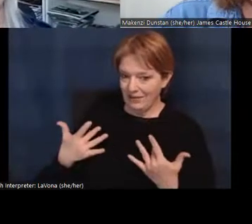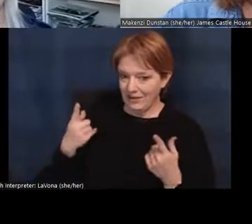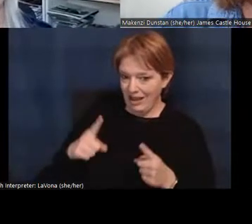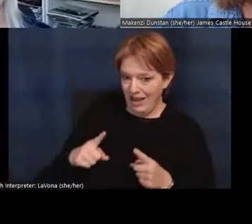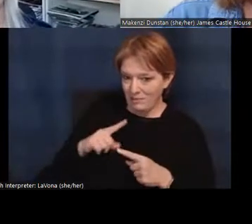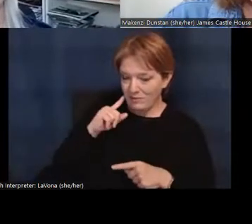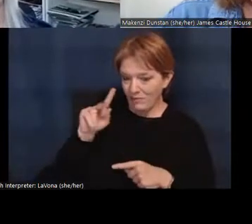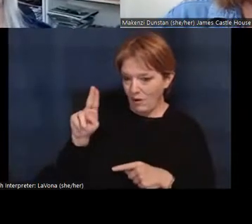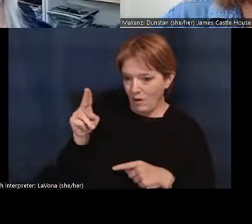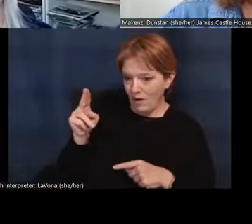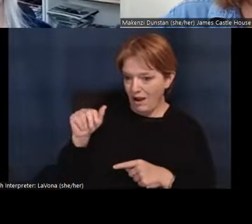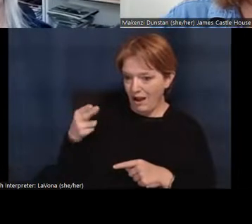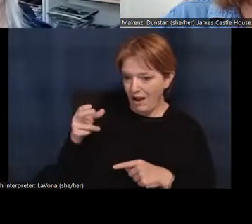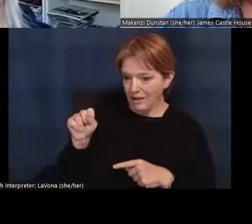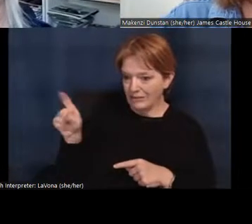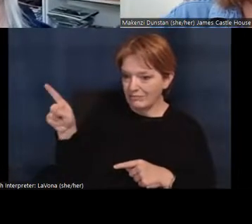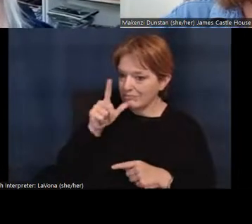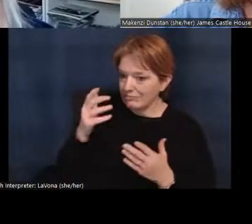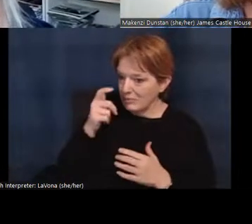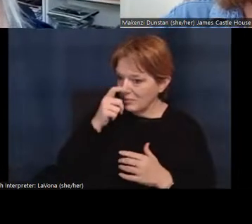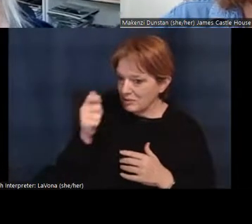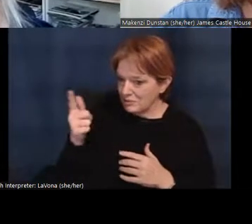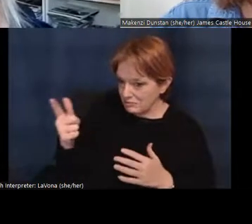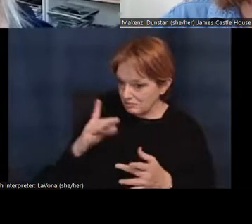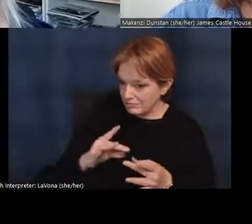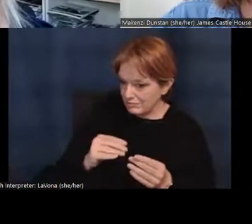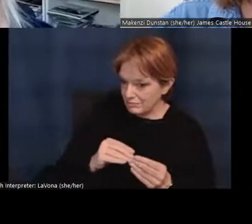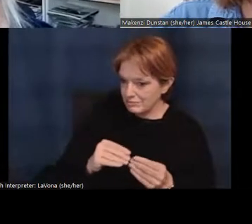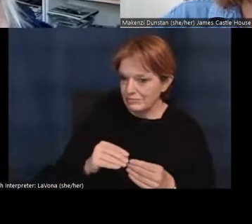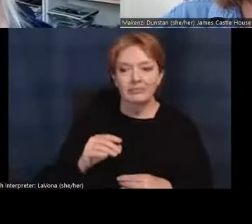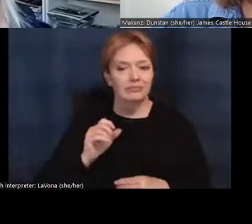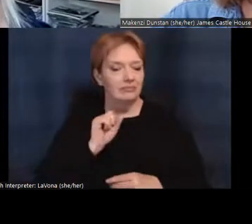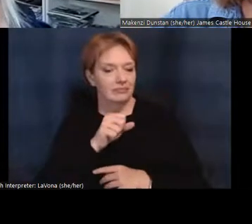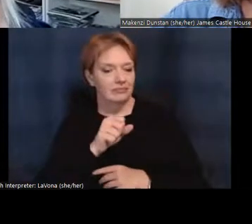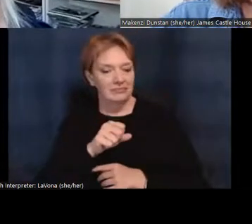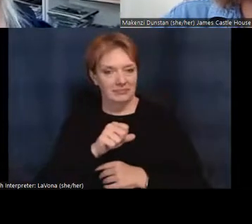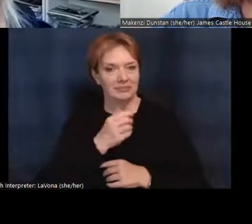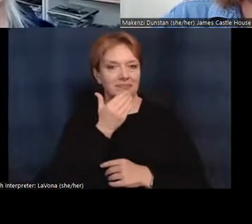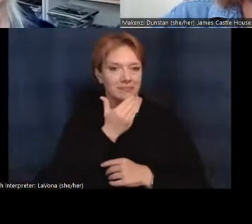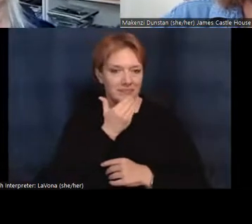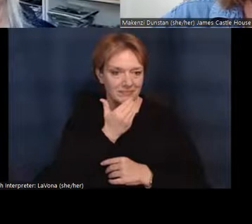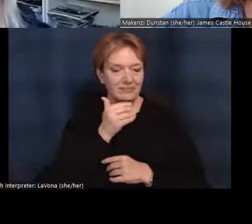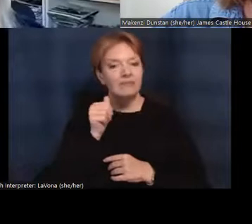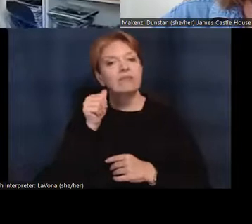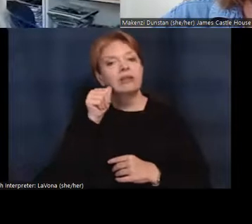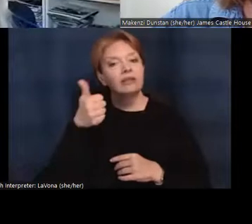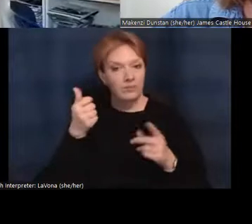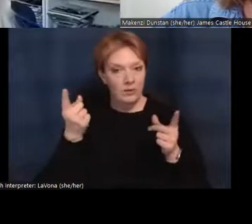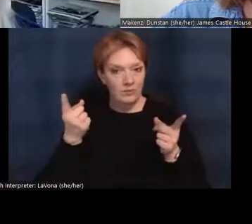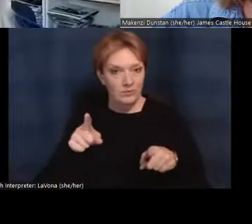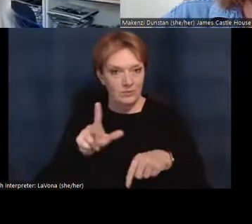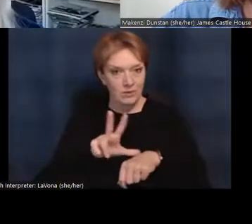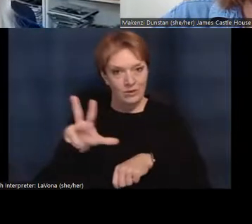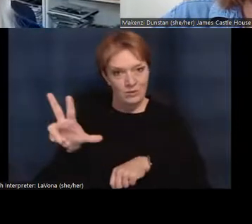universe for those that might be interested? Yes. So tomorrow, thank you, Mackenzie. So tomorrow at